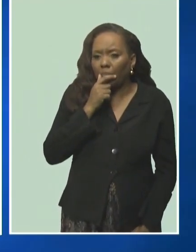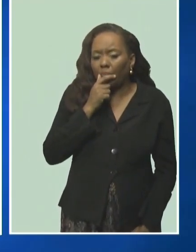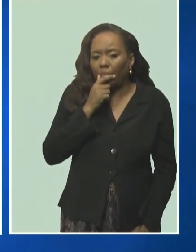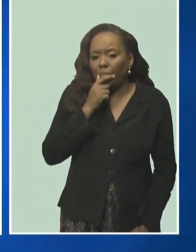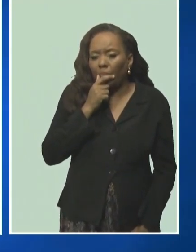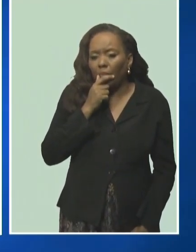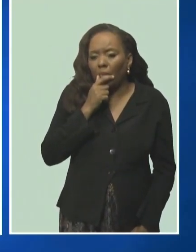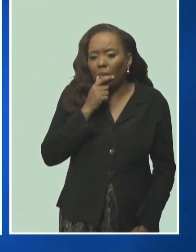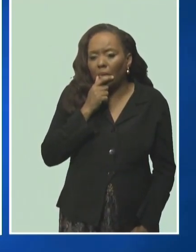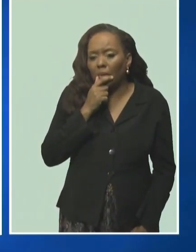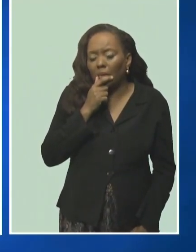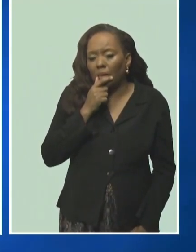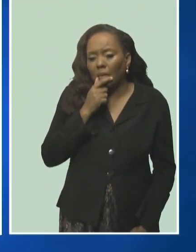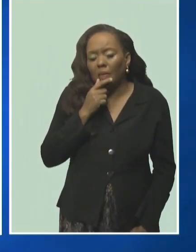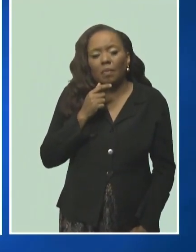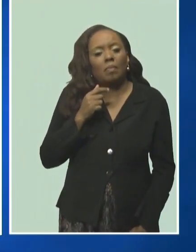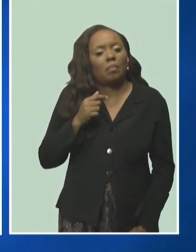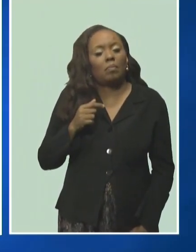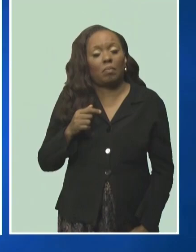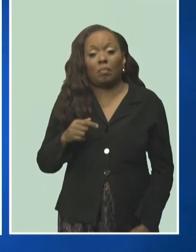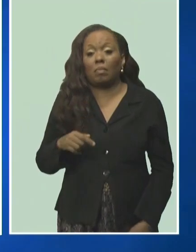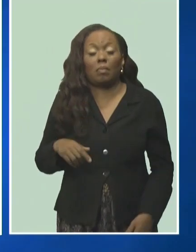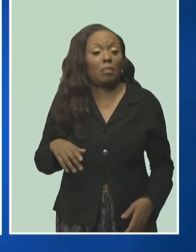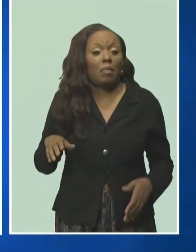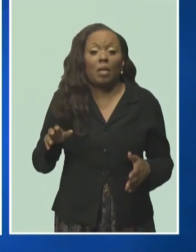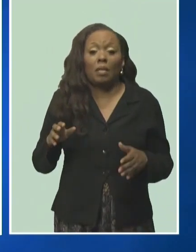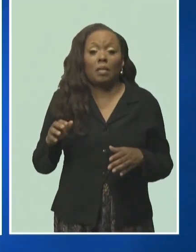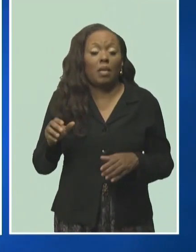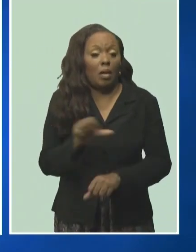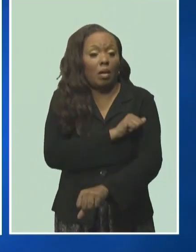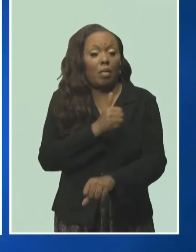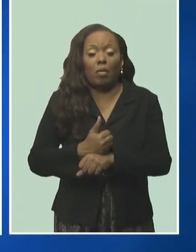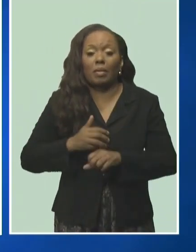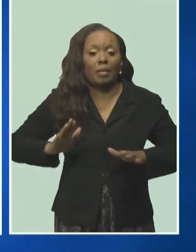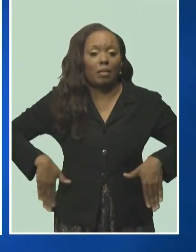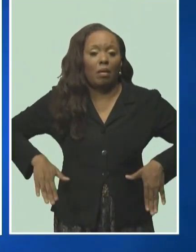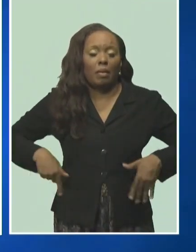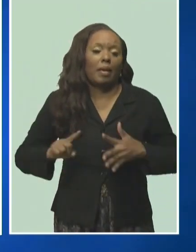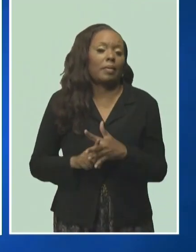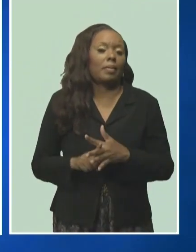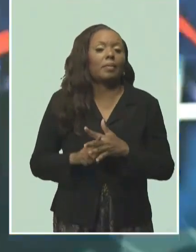not been followed, have not started as yet within the school.